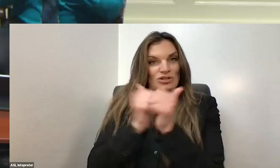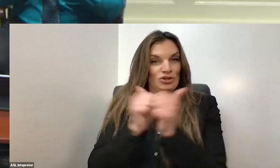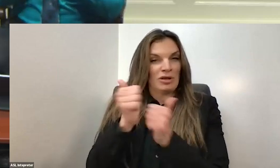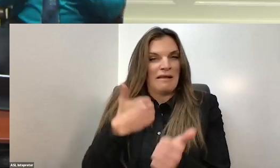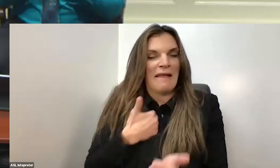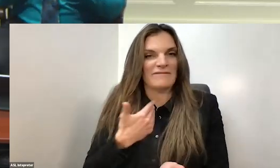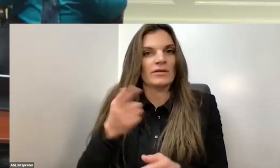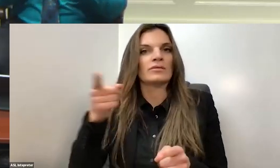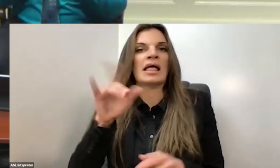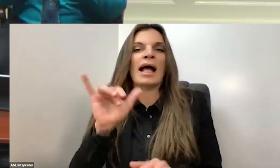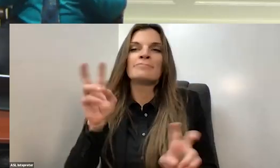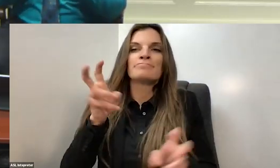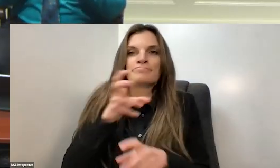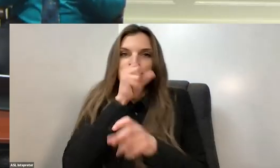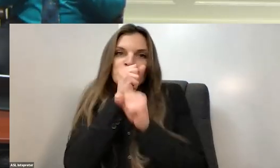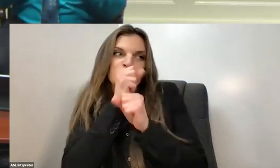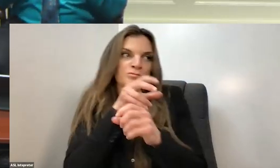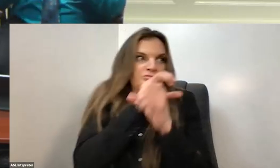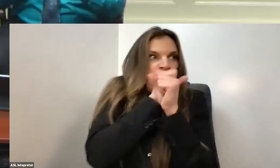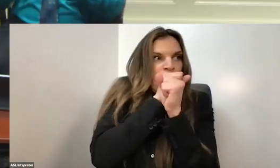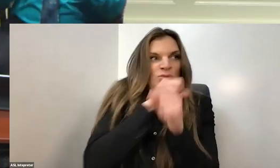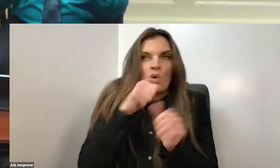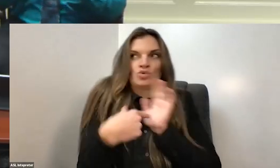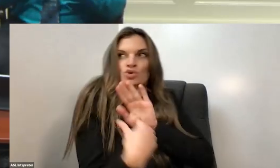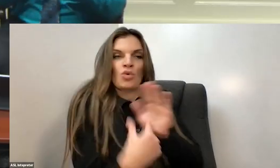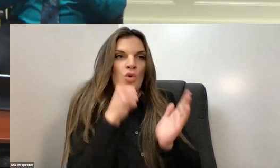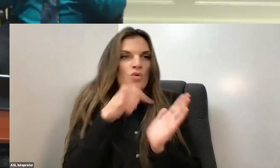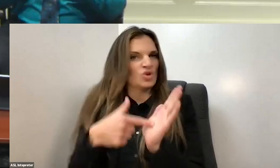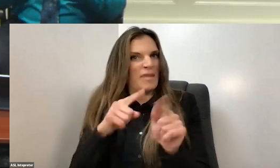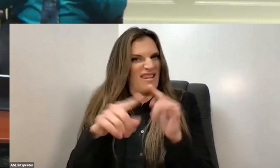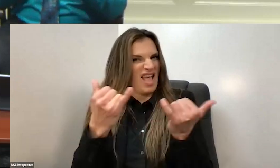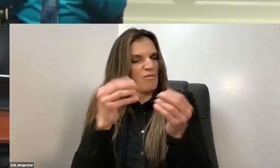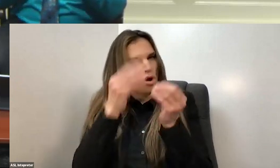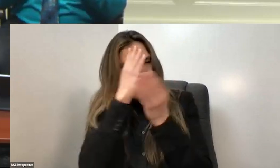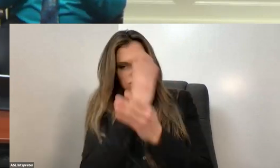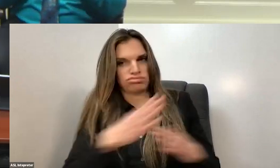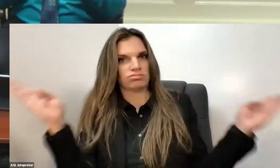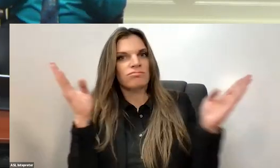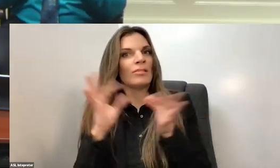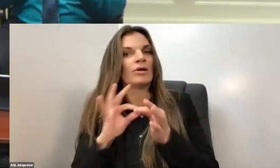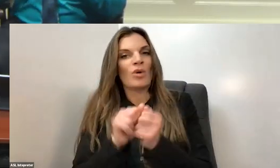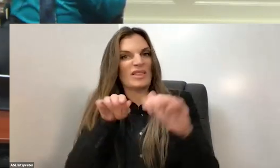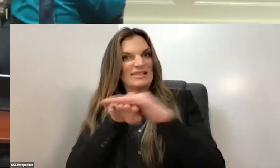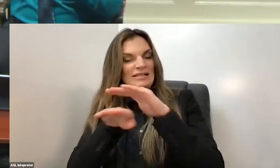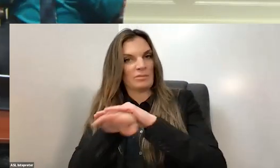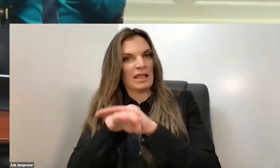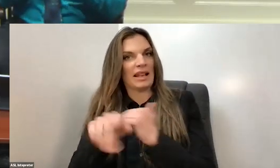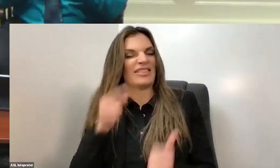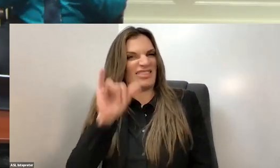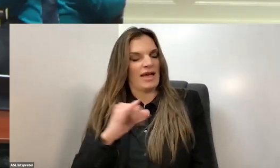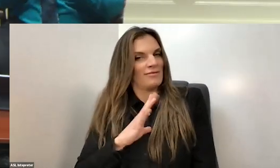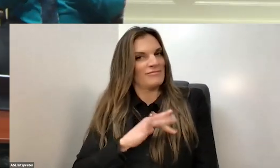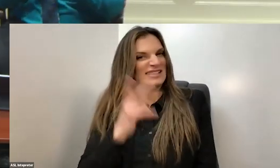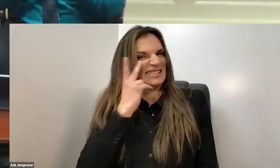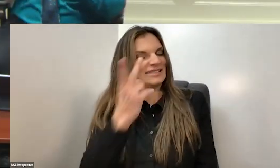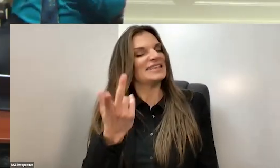It's people are so sharing and open with how they get their work done and make improvements related to accessibility. But how about you? Yeah,